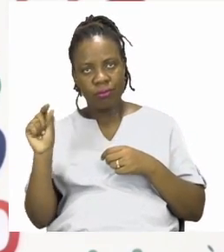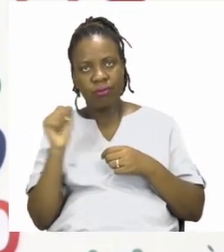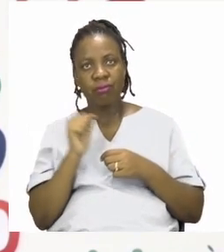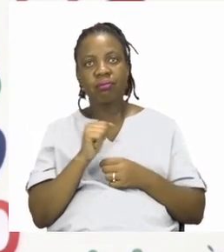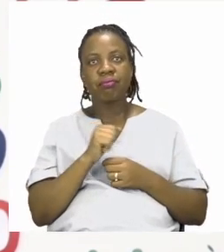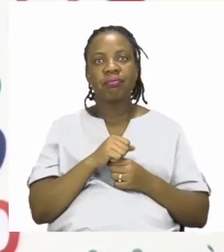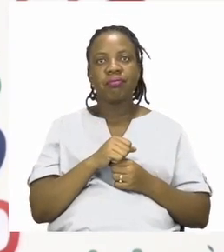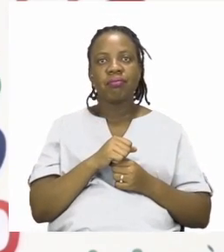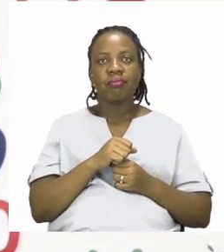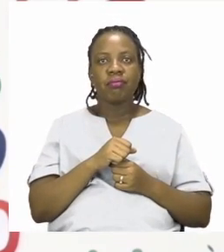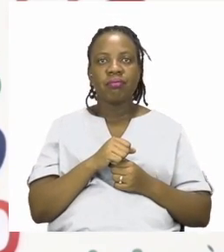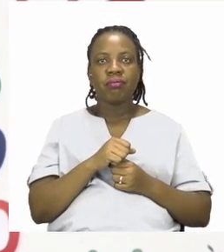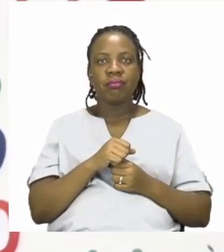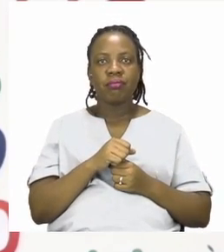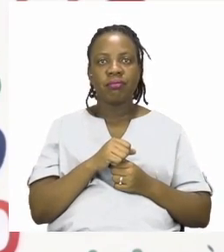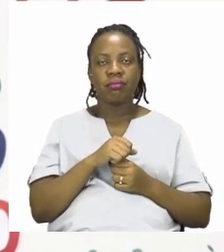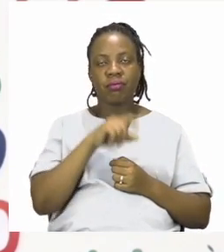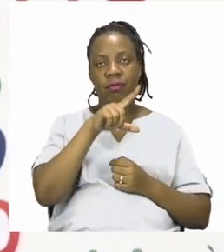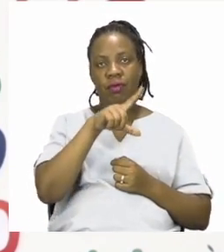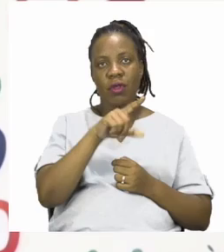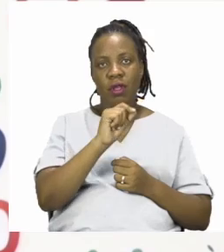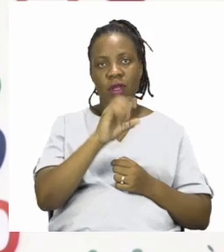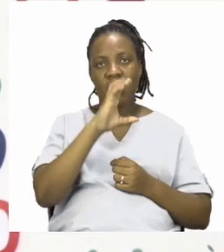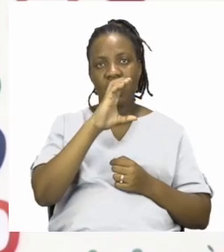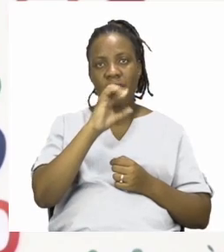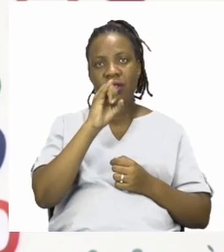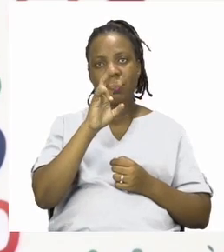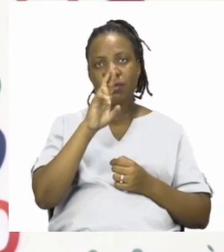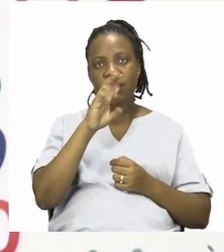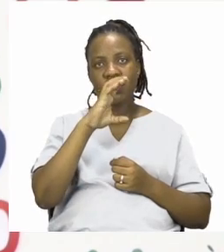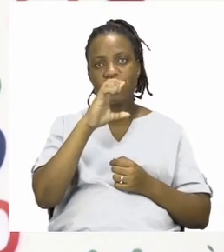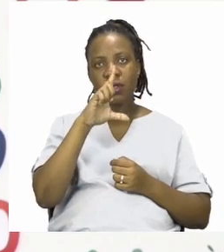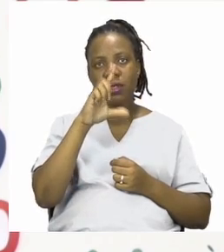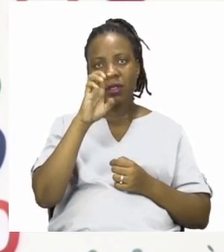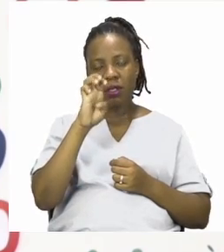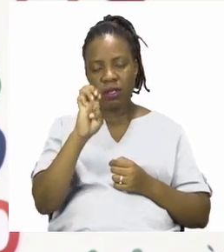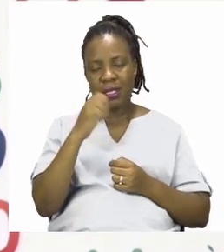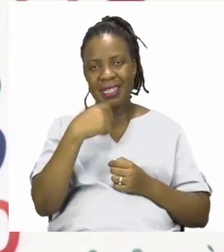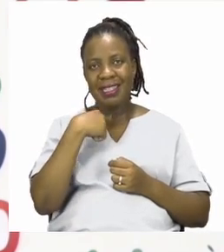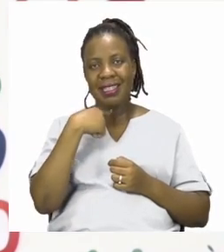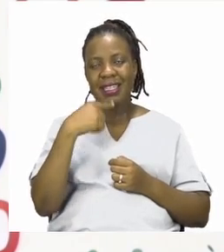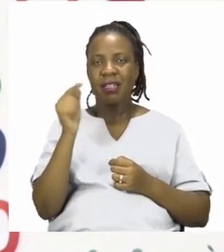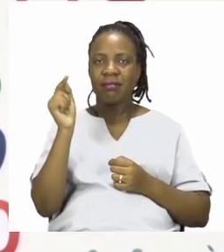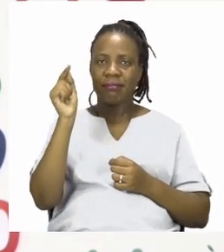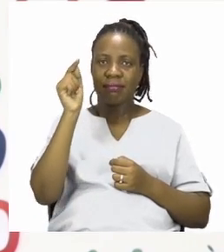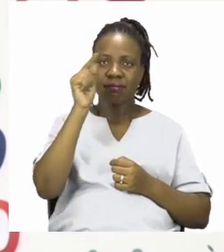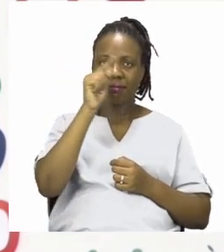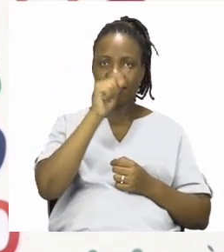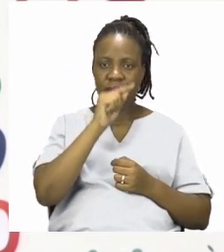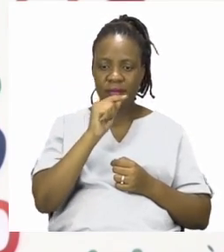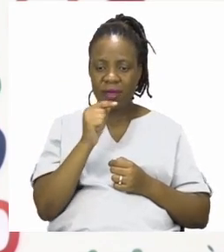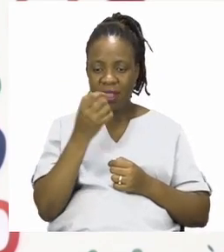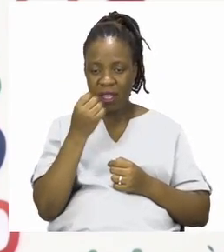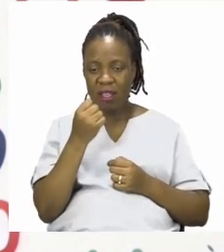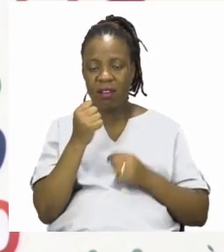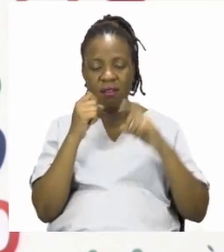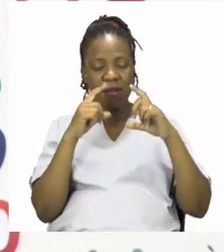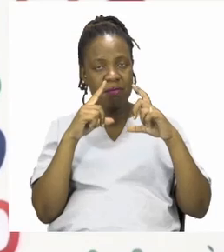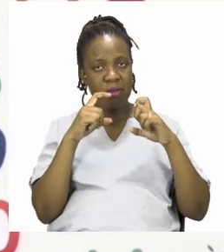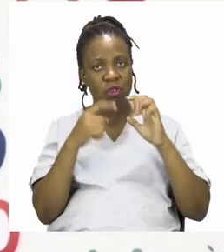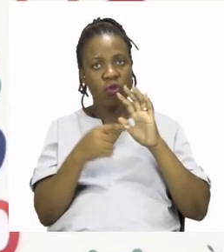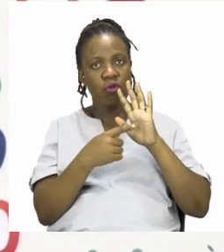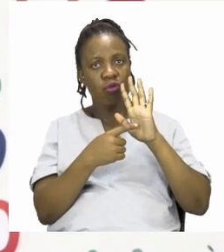sentence is, the circle is round. And there I have a little picture of the